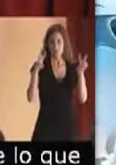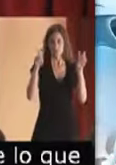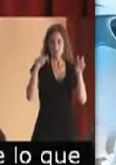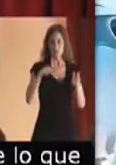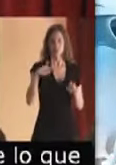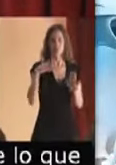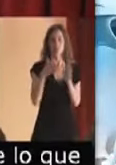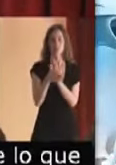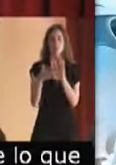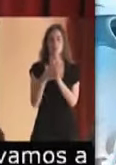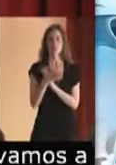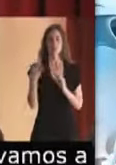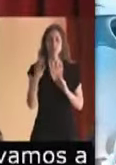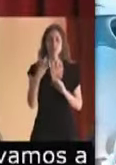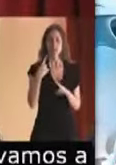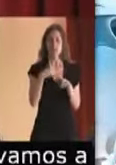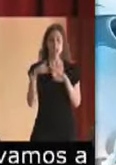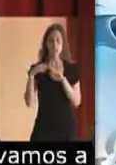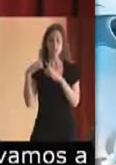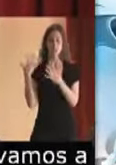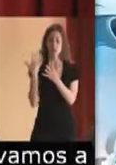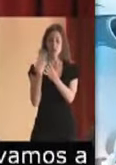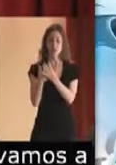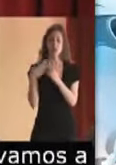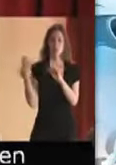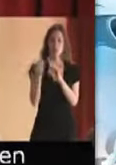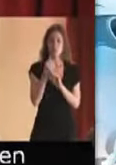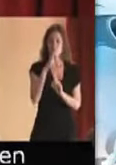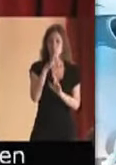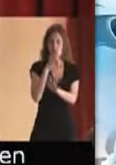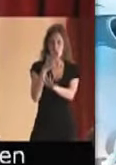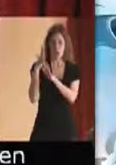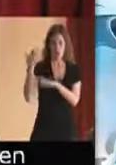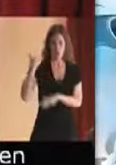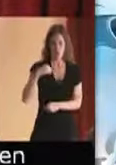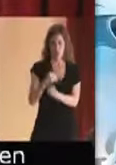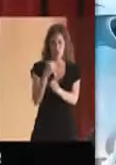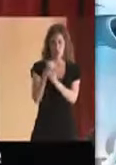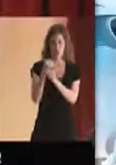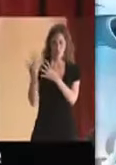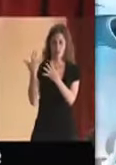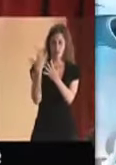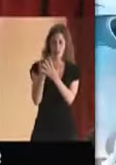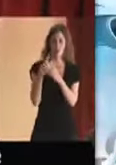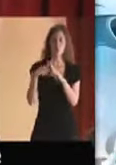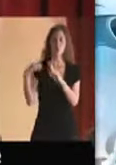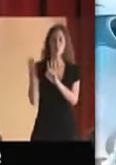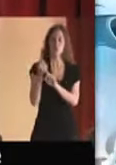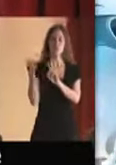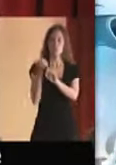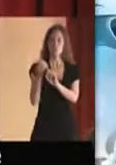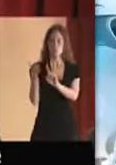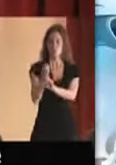title of this paper. We will be explaining what we have done in the past 10